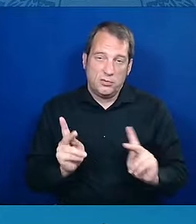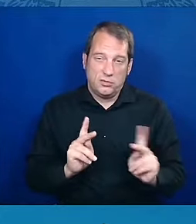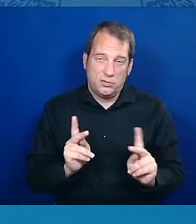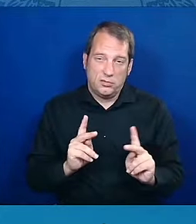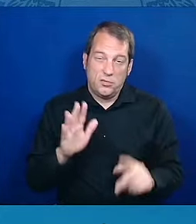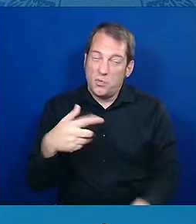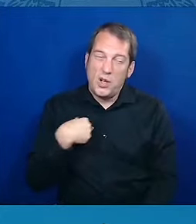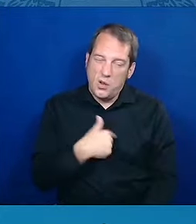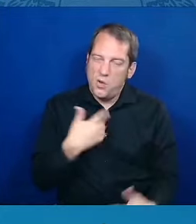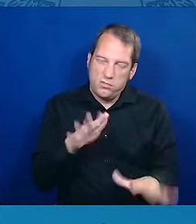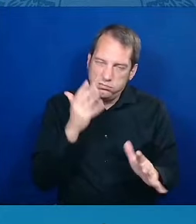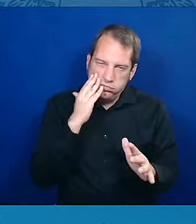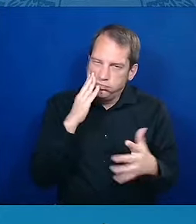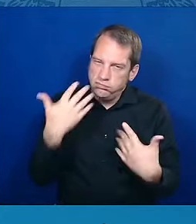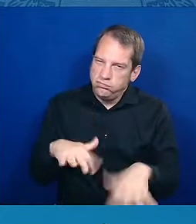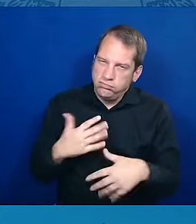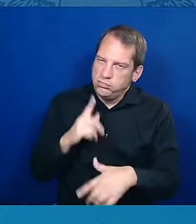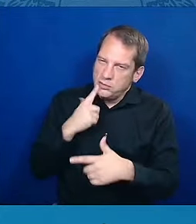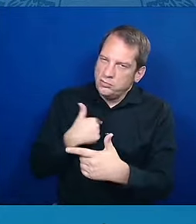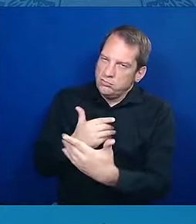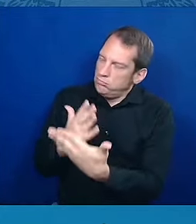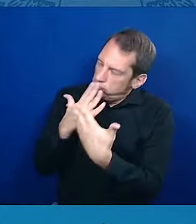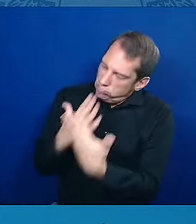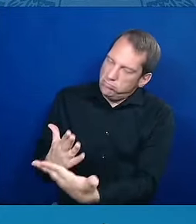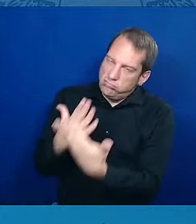Thank you. Thank you.